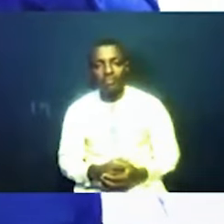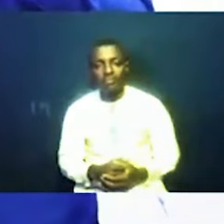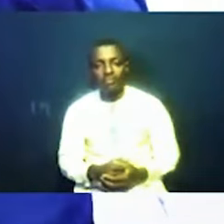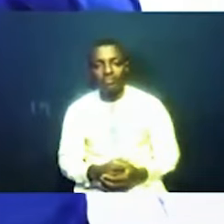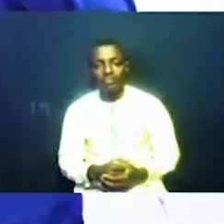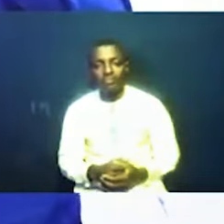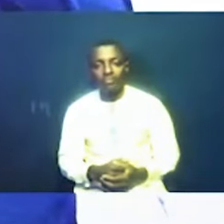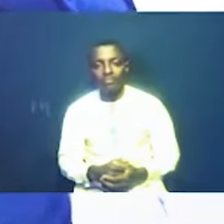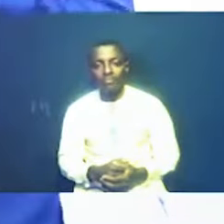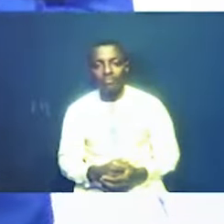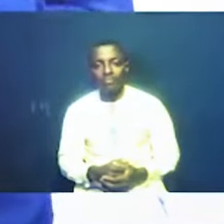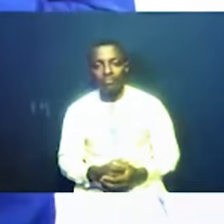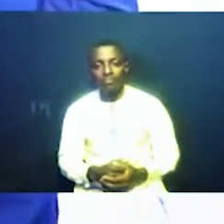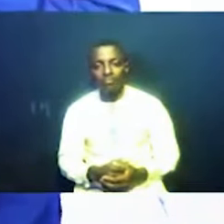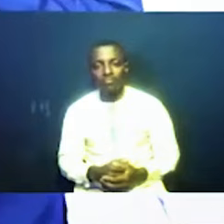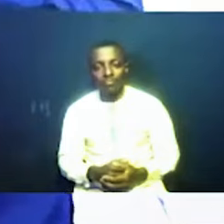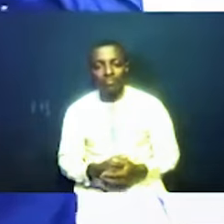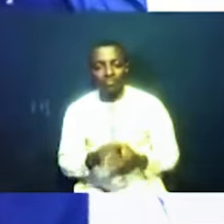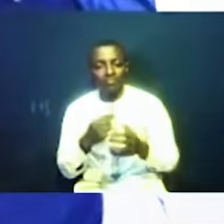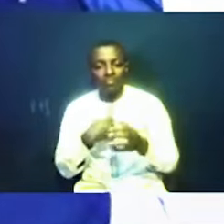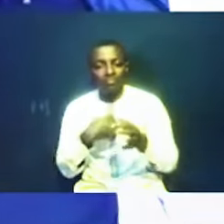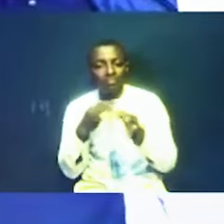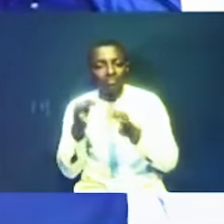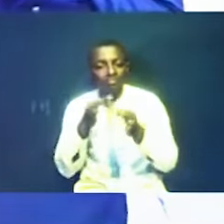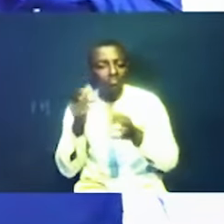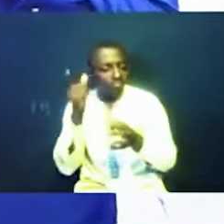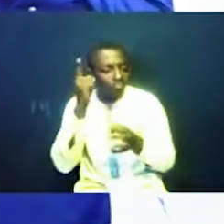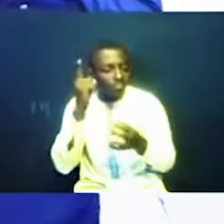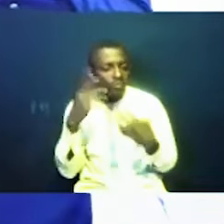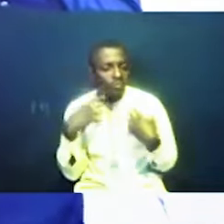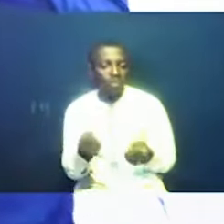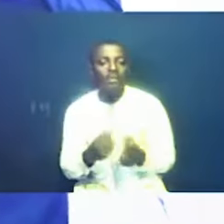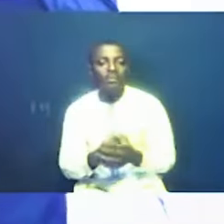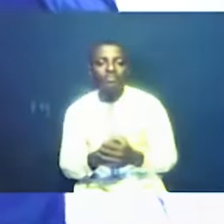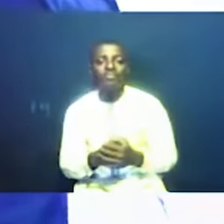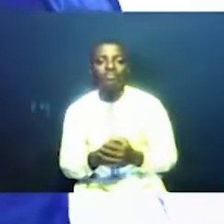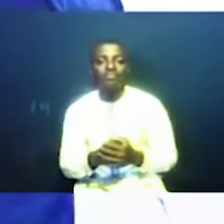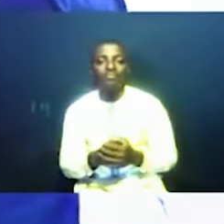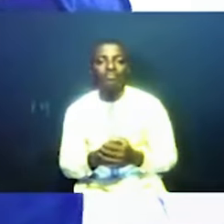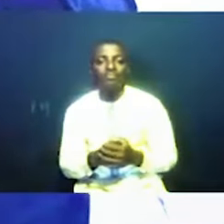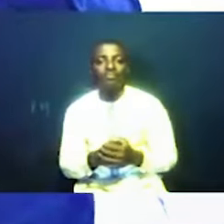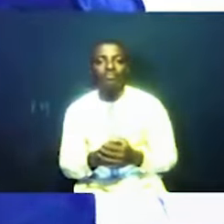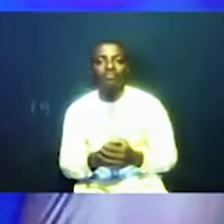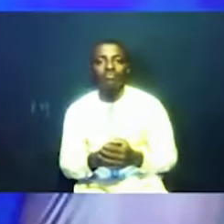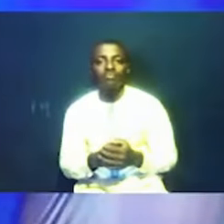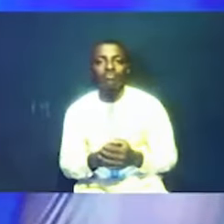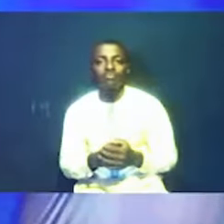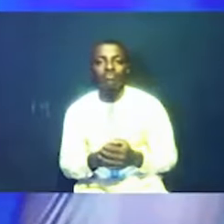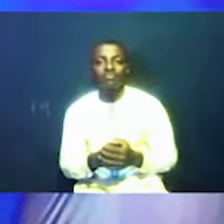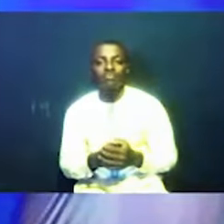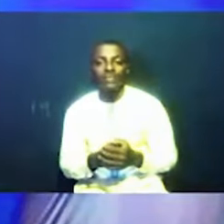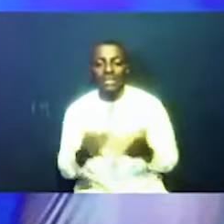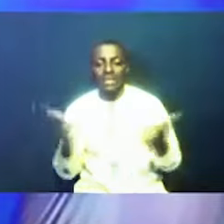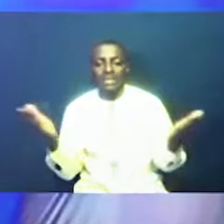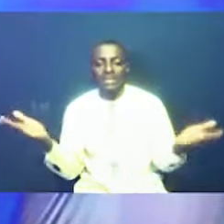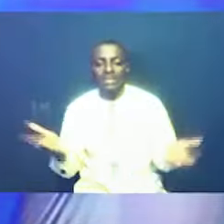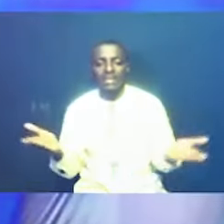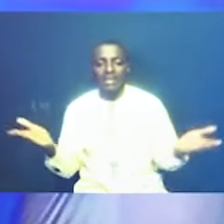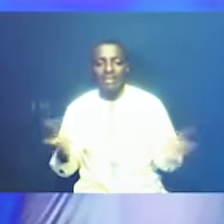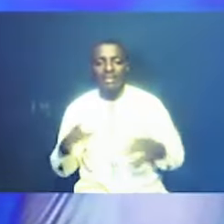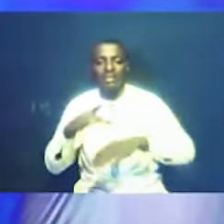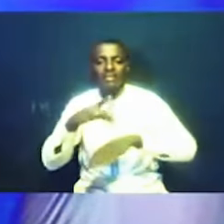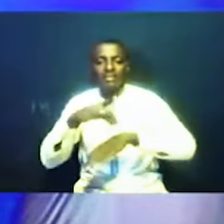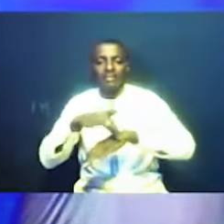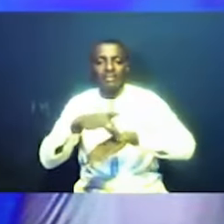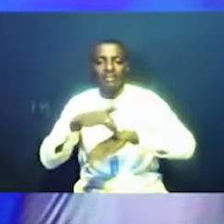let's pay attention to this one. There are only few men who have lived on this planet Earth with